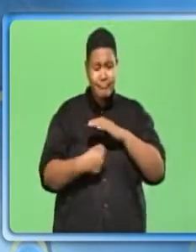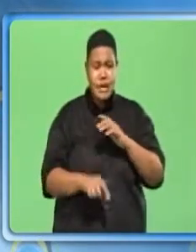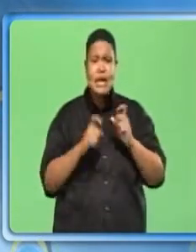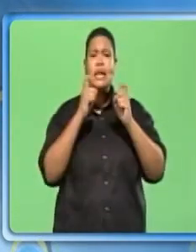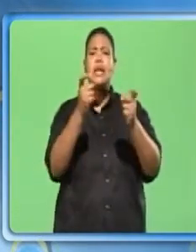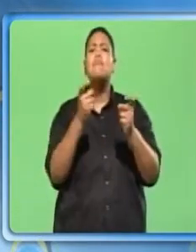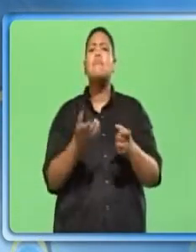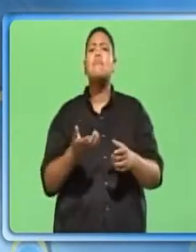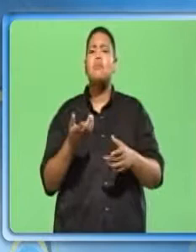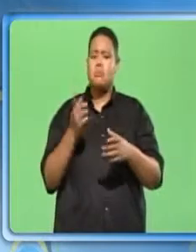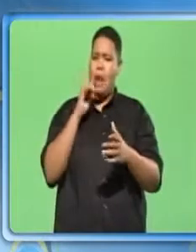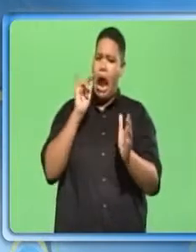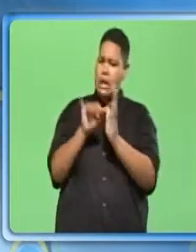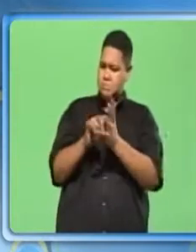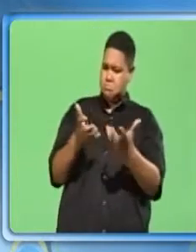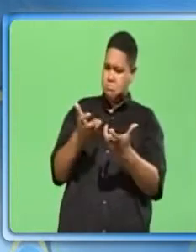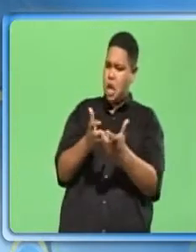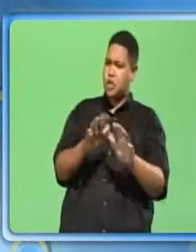identical offspring.